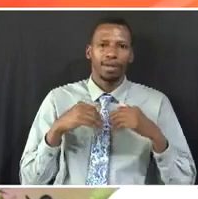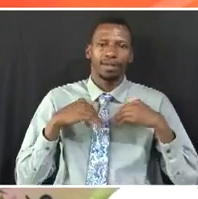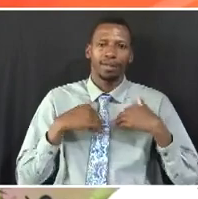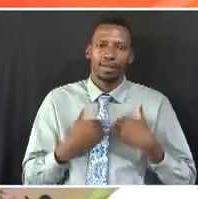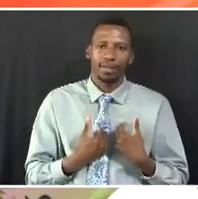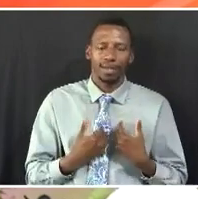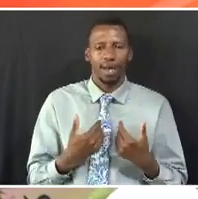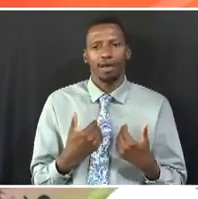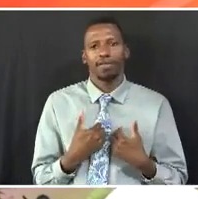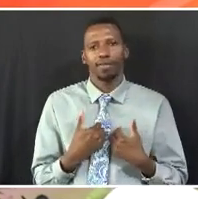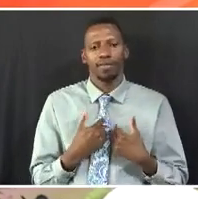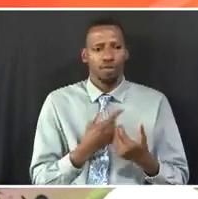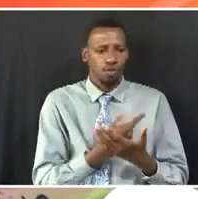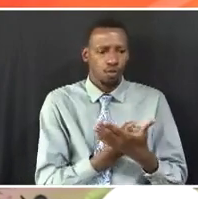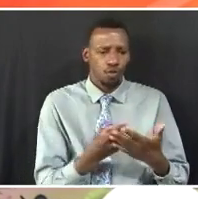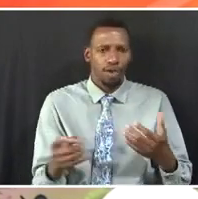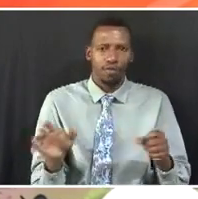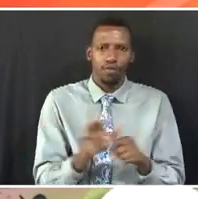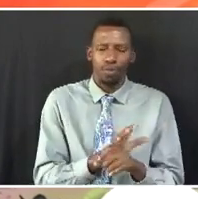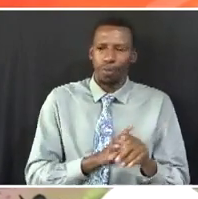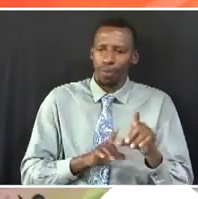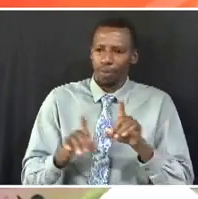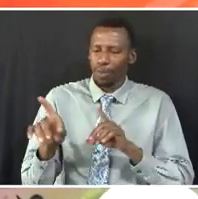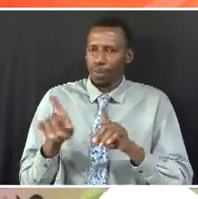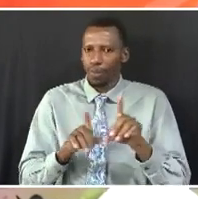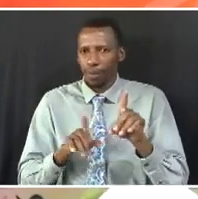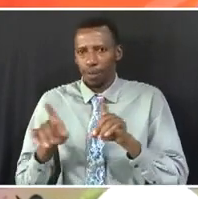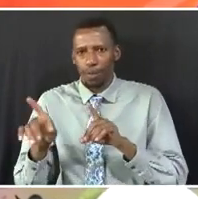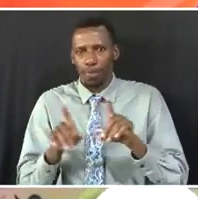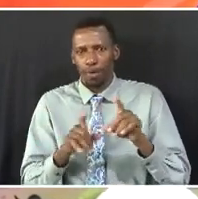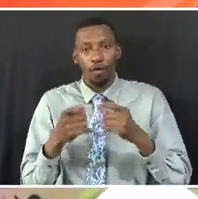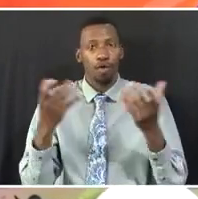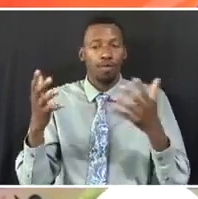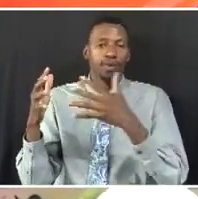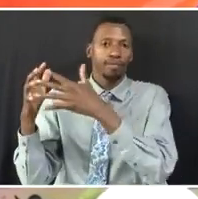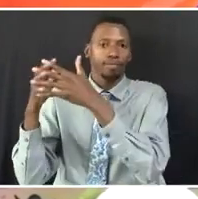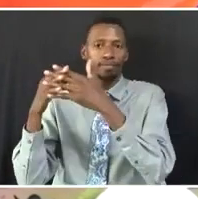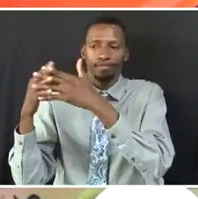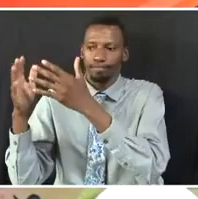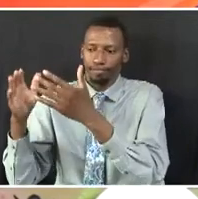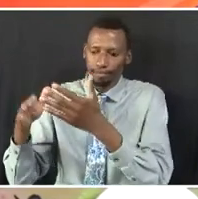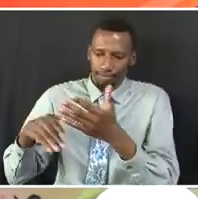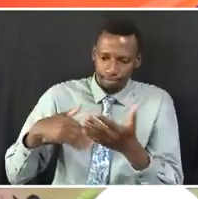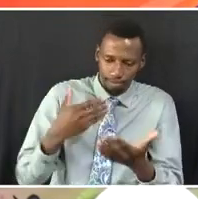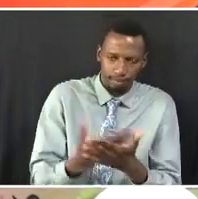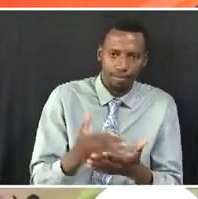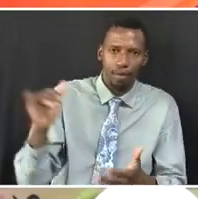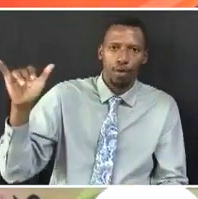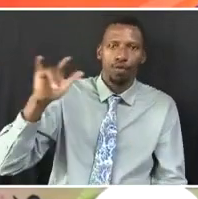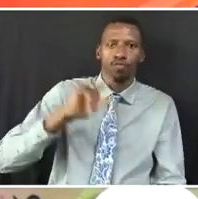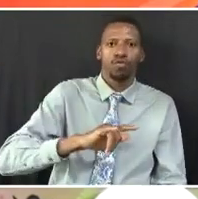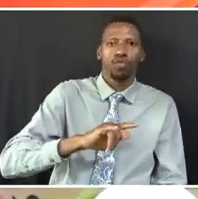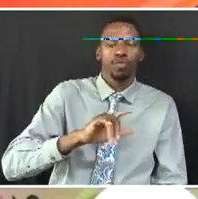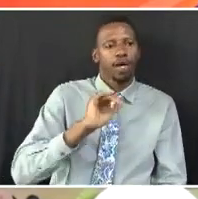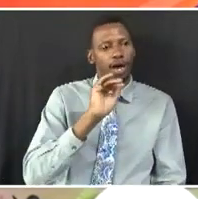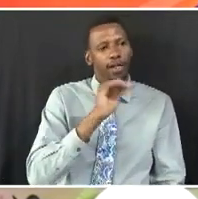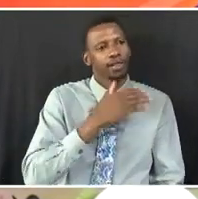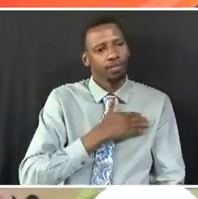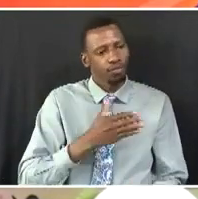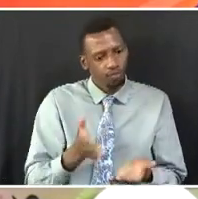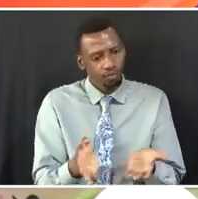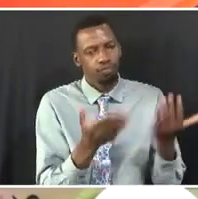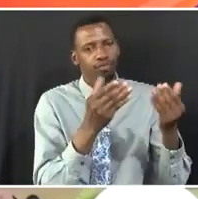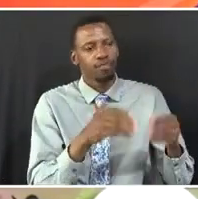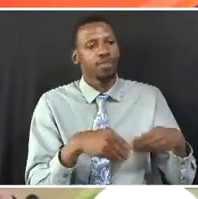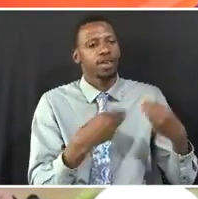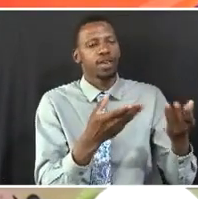She spent a whole week traveling from the US, and she had just landed, and she said, please go and give my